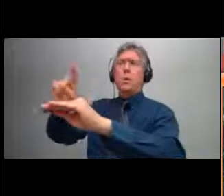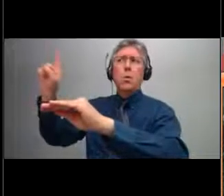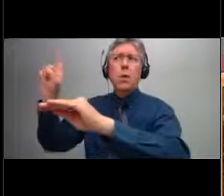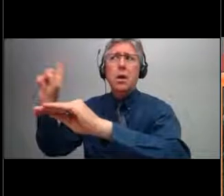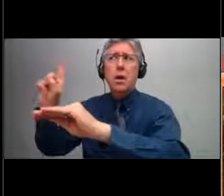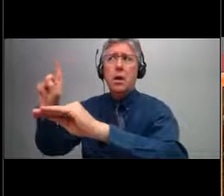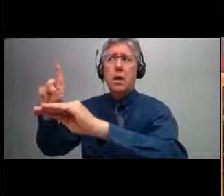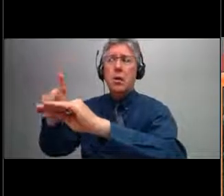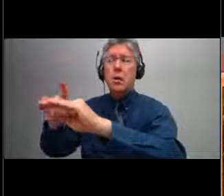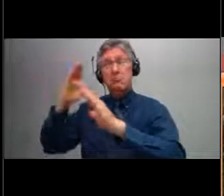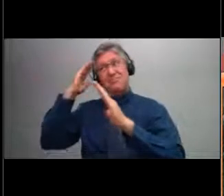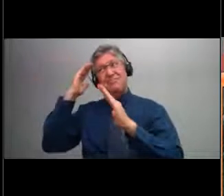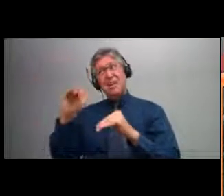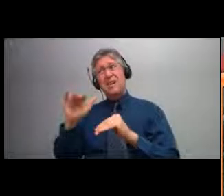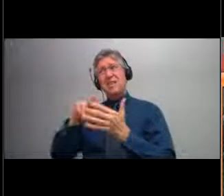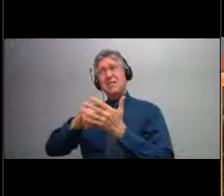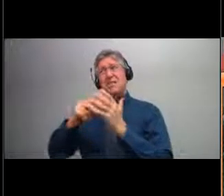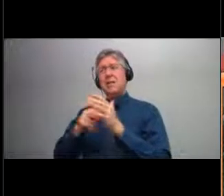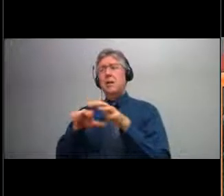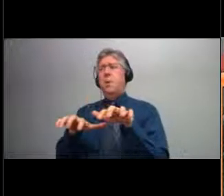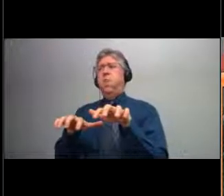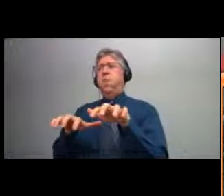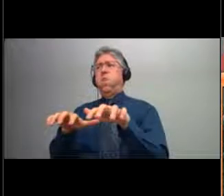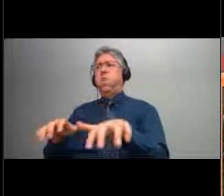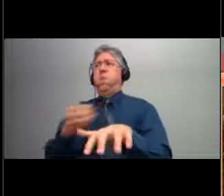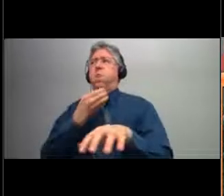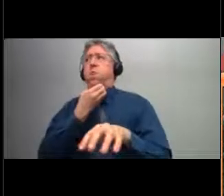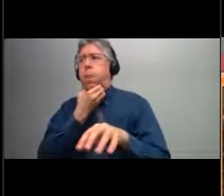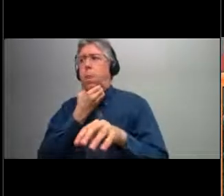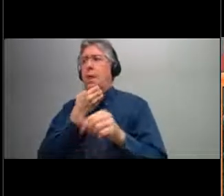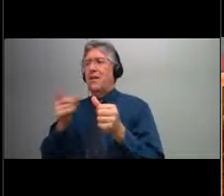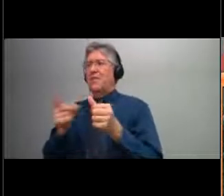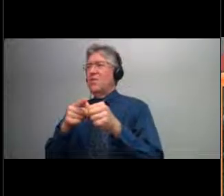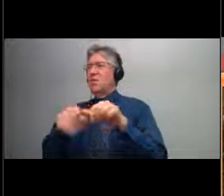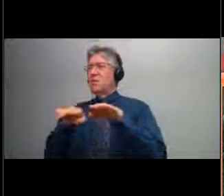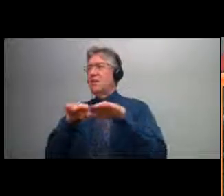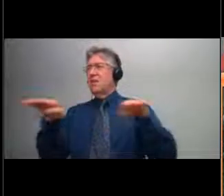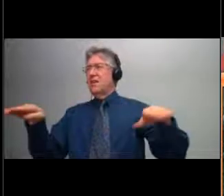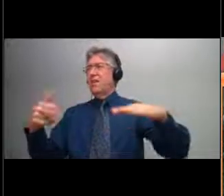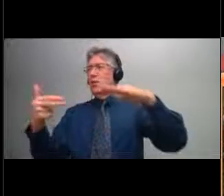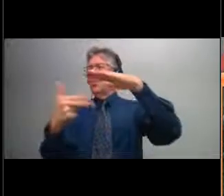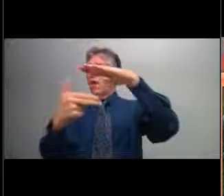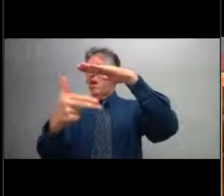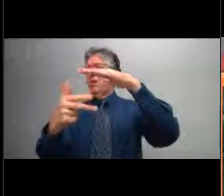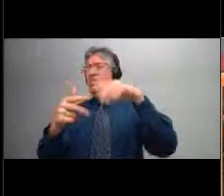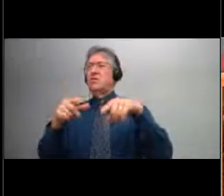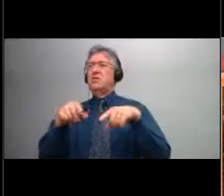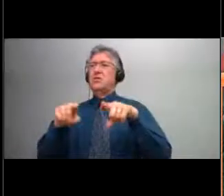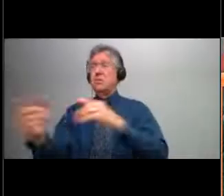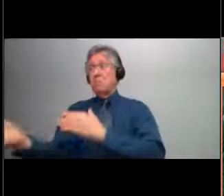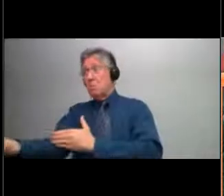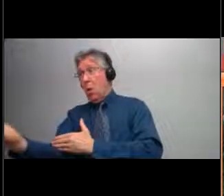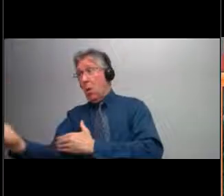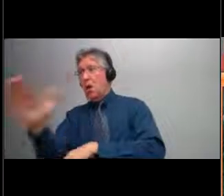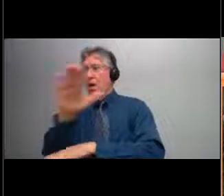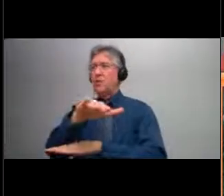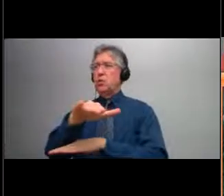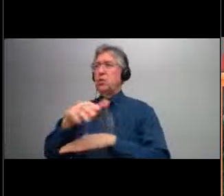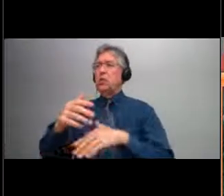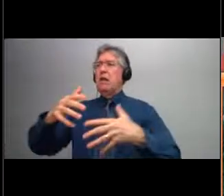She anticipates more congestion moving through the first floor of the additional parking lot during the peak hours.